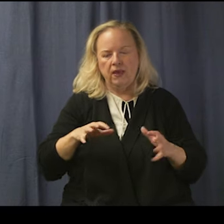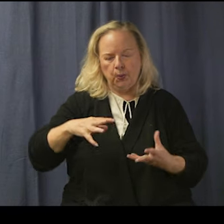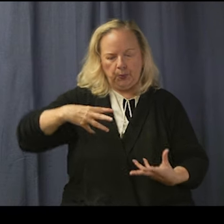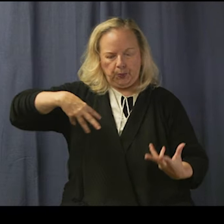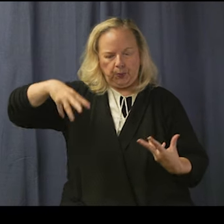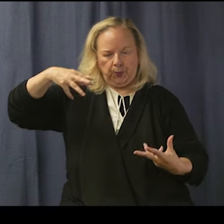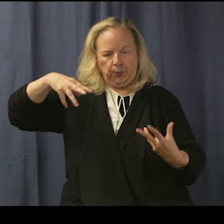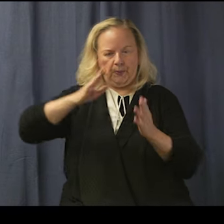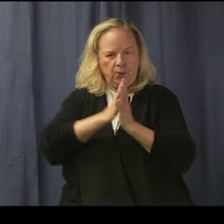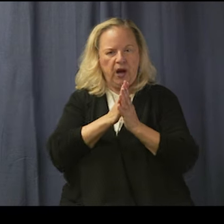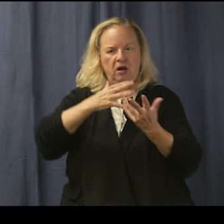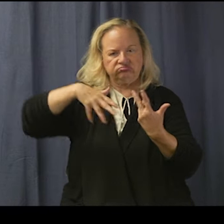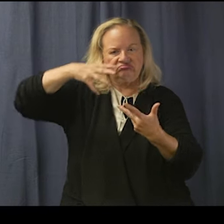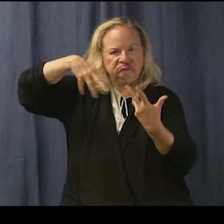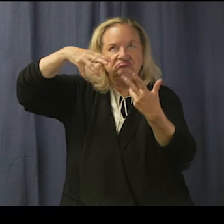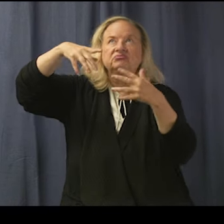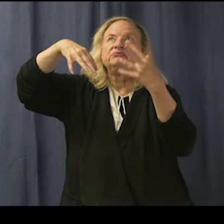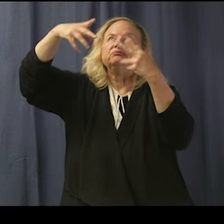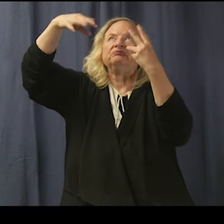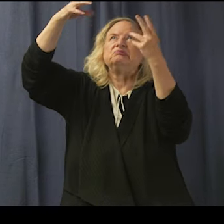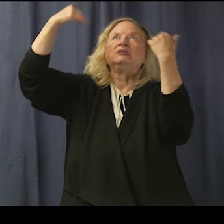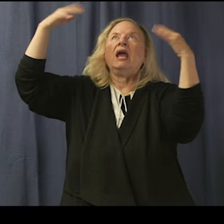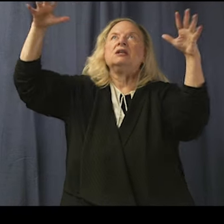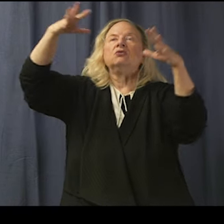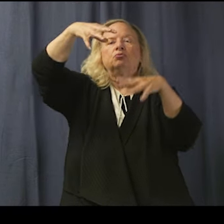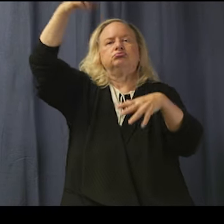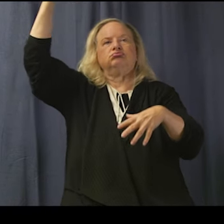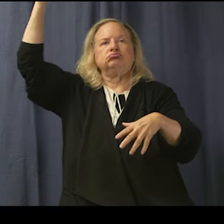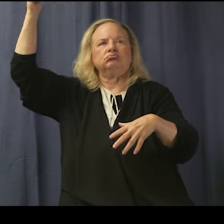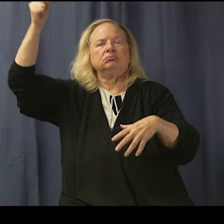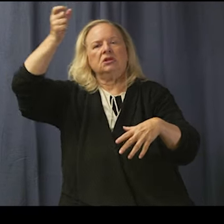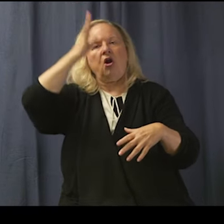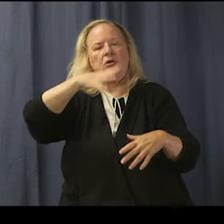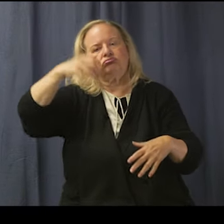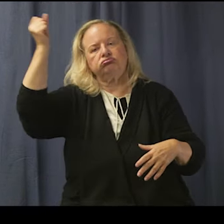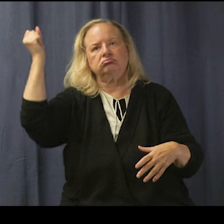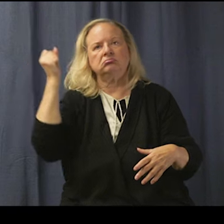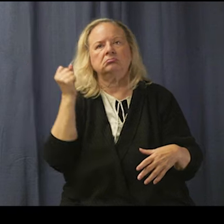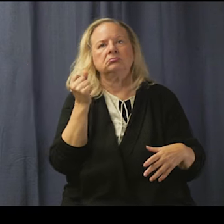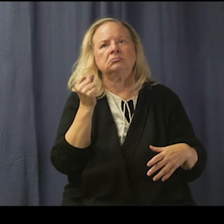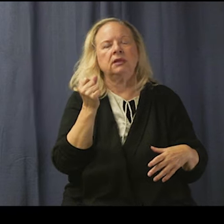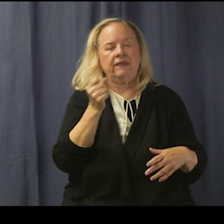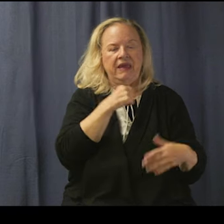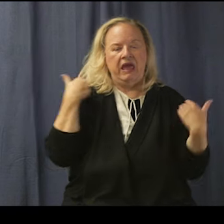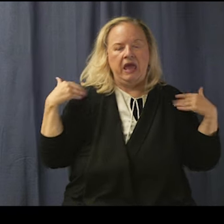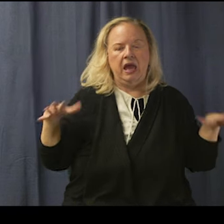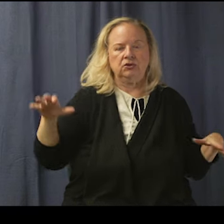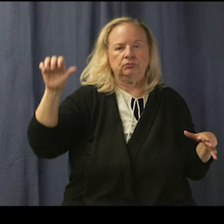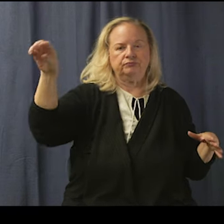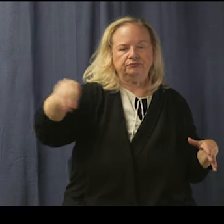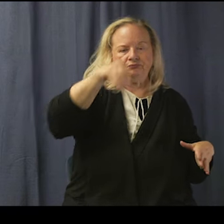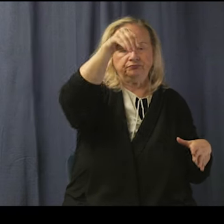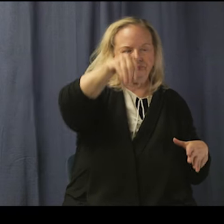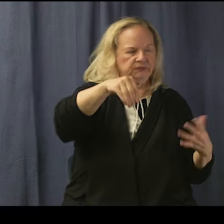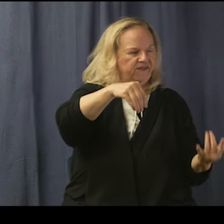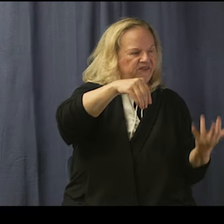with the prayers of the saints ascending up before God out of the angel's hand. And then it says, the angel took the censer, filled